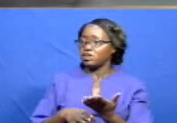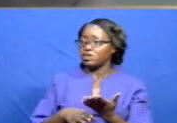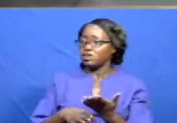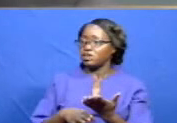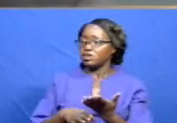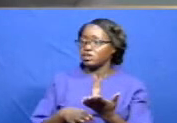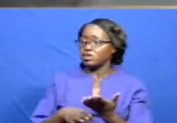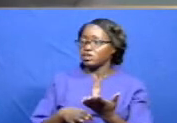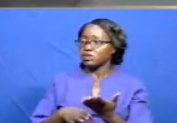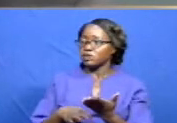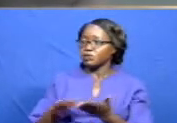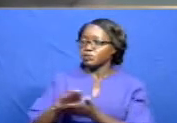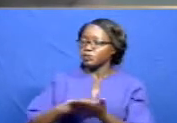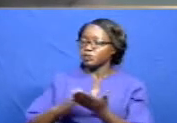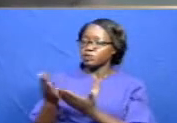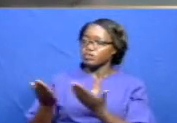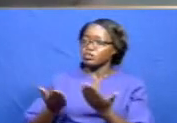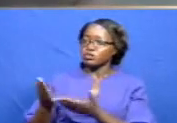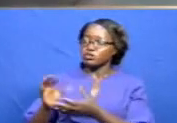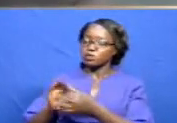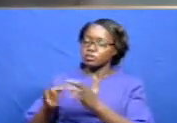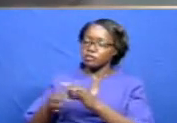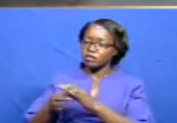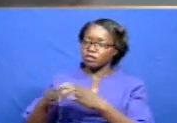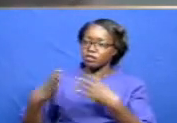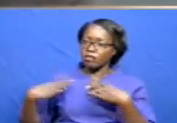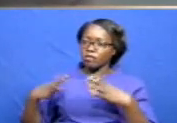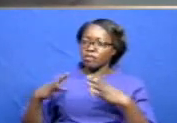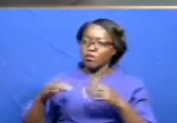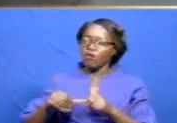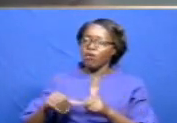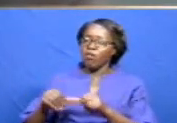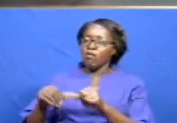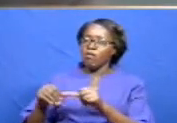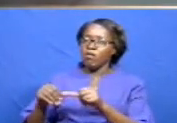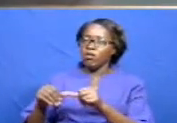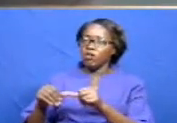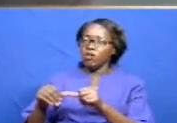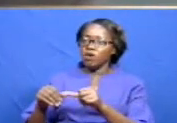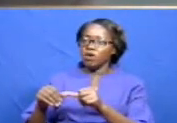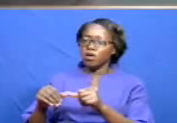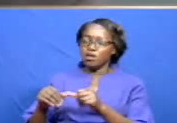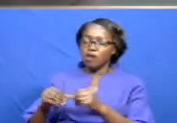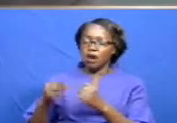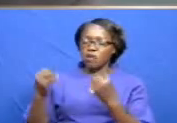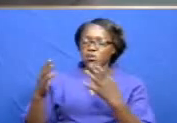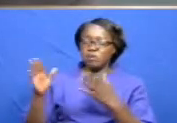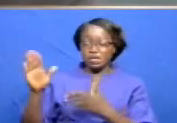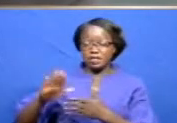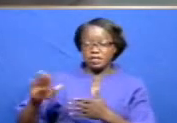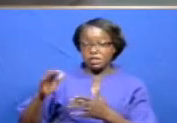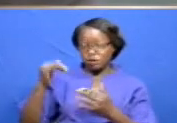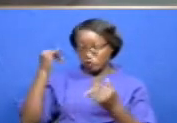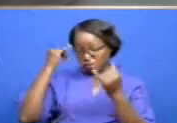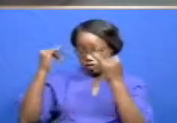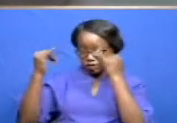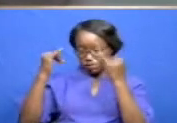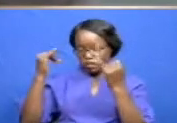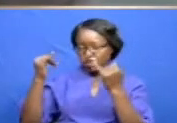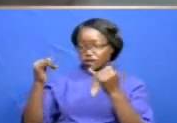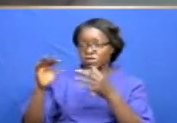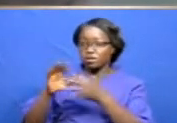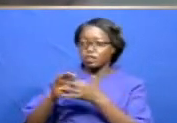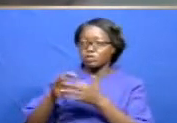obviously our basic service being connecting people. That will continue to be our major area of innovation and connecting people with